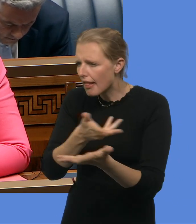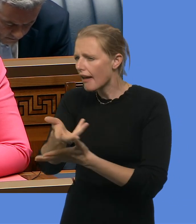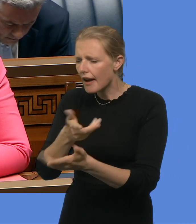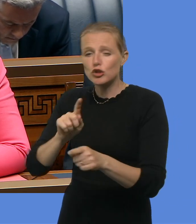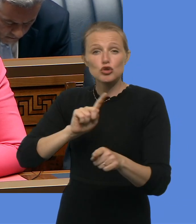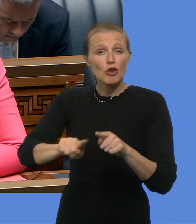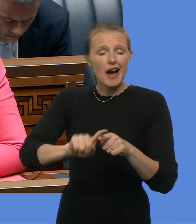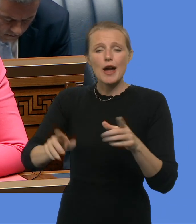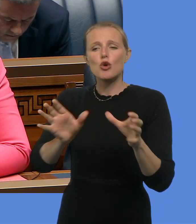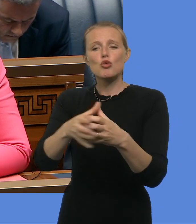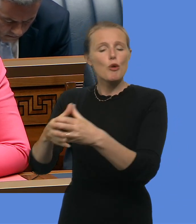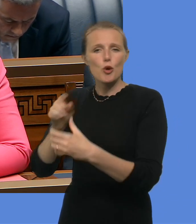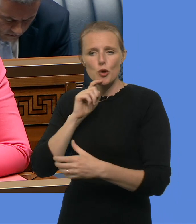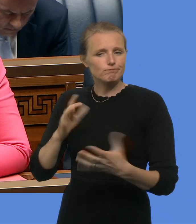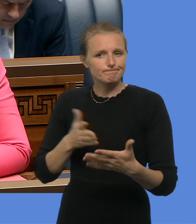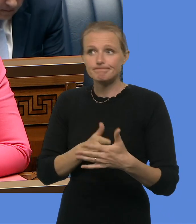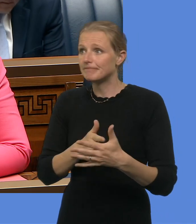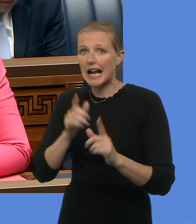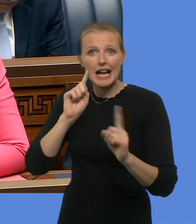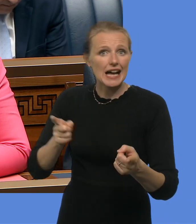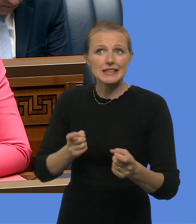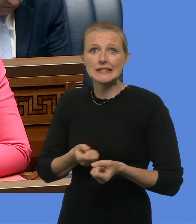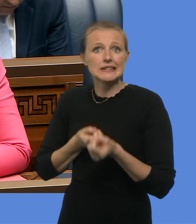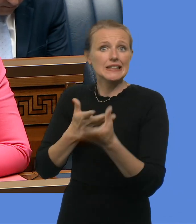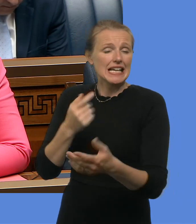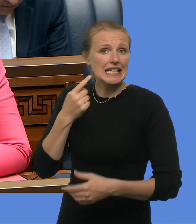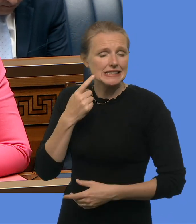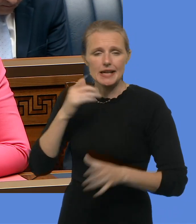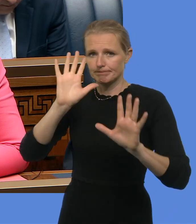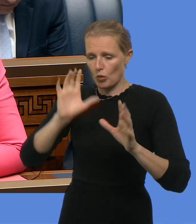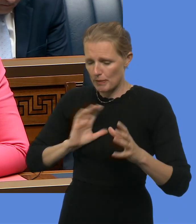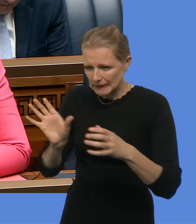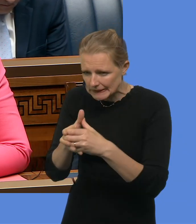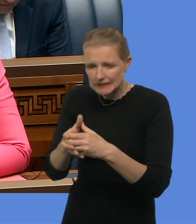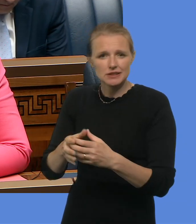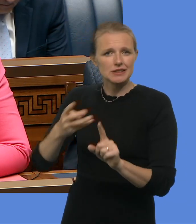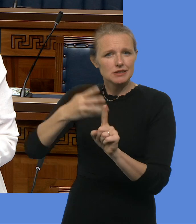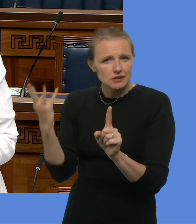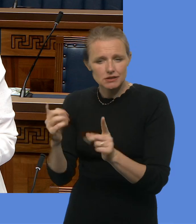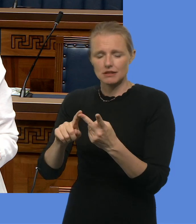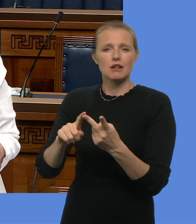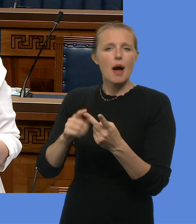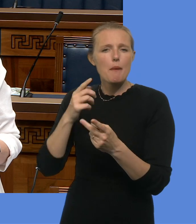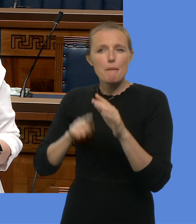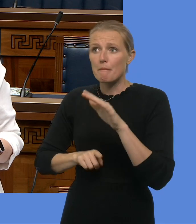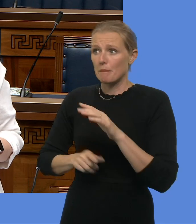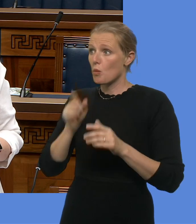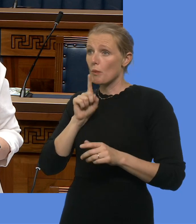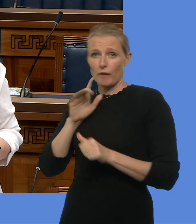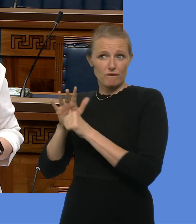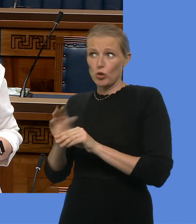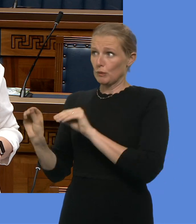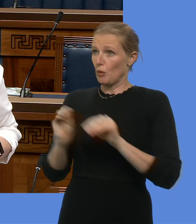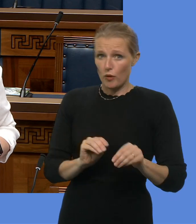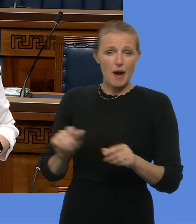groups facing additional barriers, including LGBTQ+ community, migrant women, deaf and disabled and rural women. To